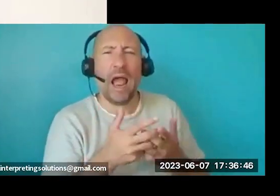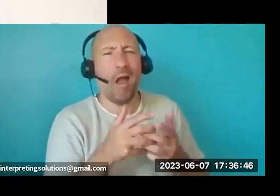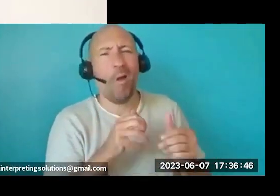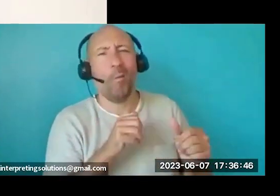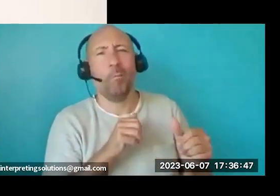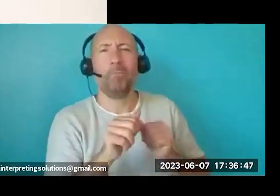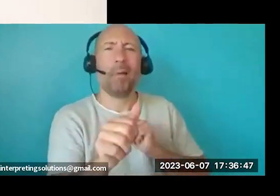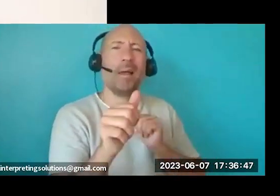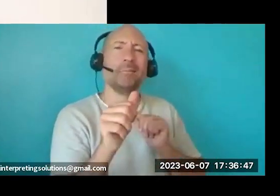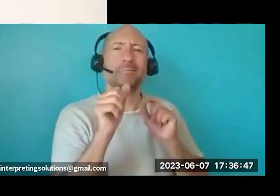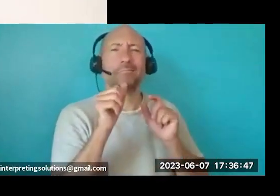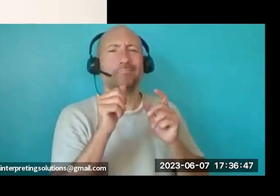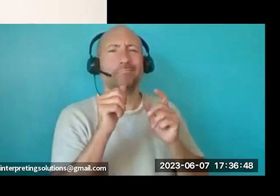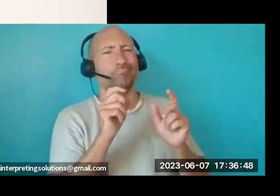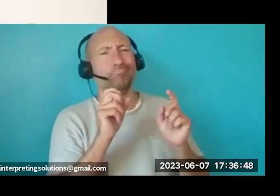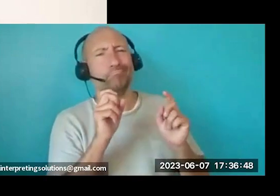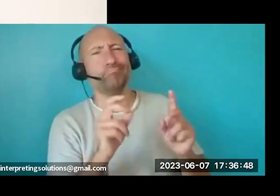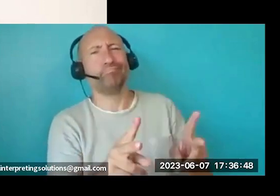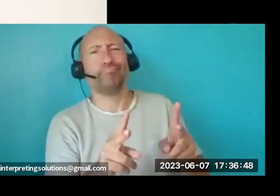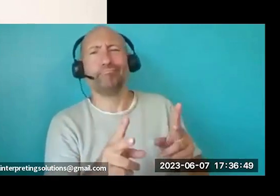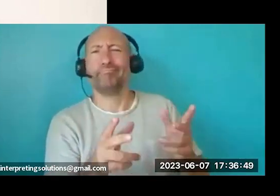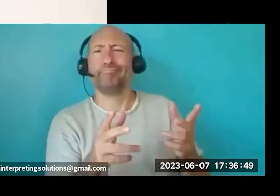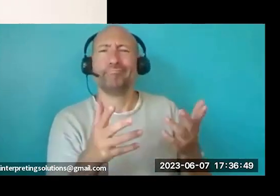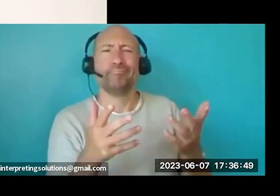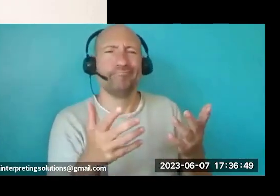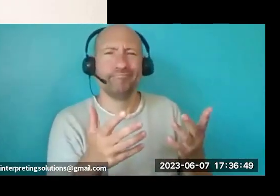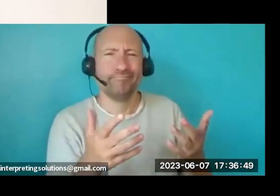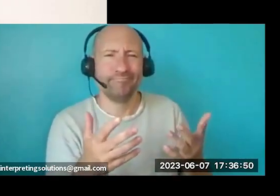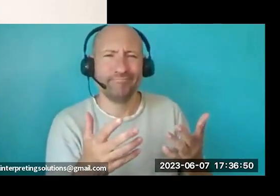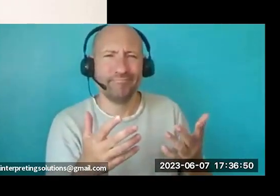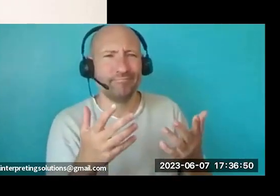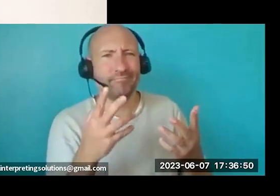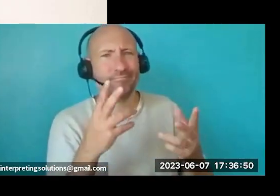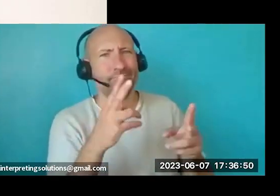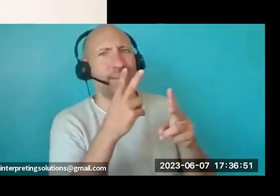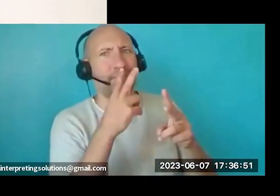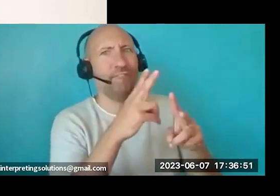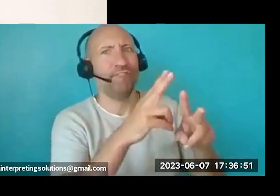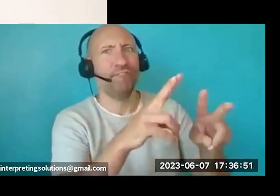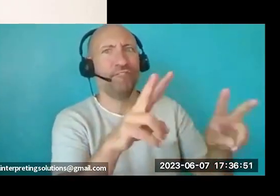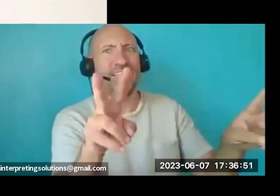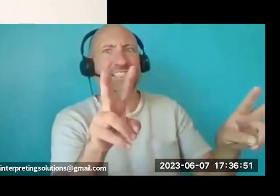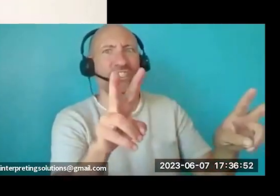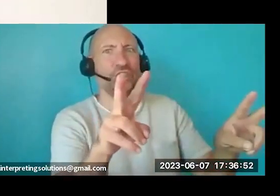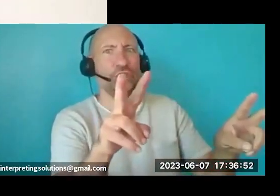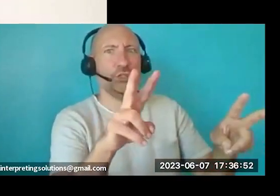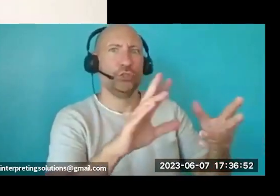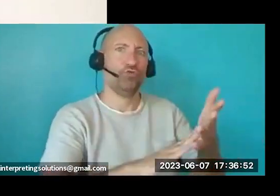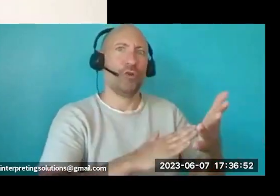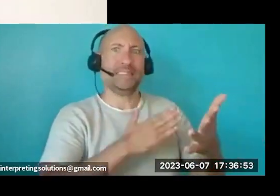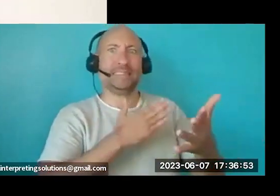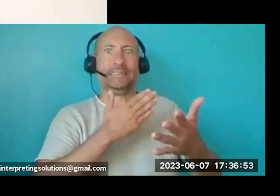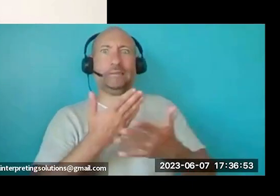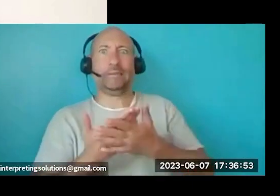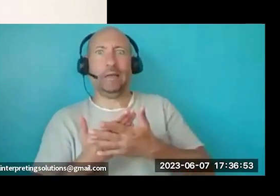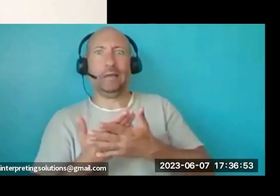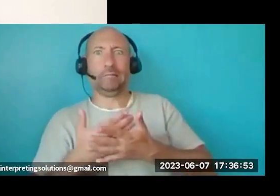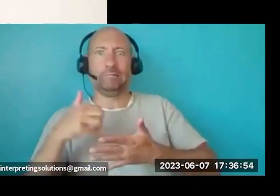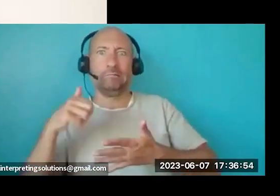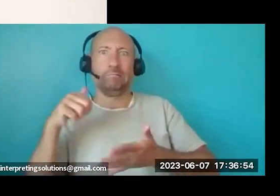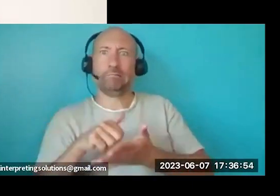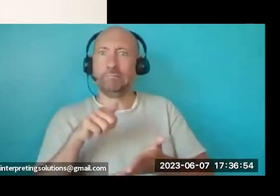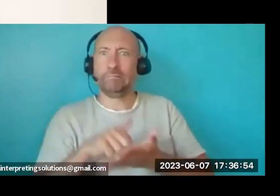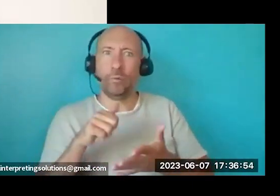ensure that the artist, that the vision is translated in a way audiences may perceive with dance